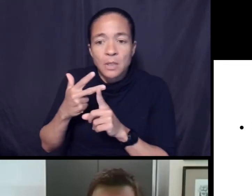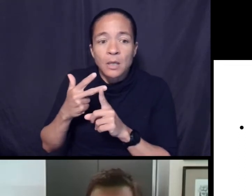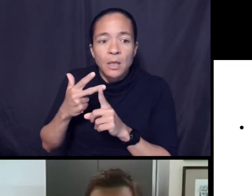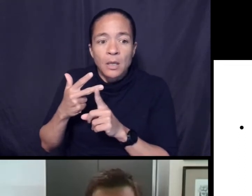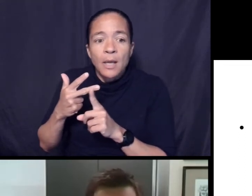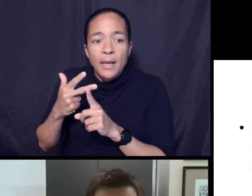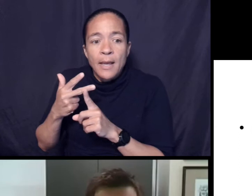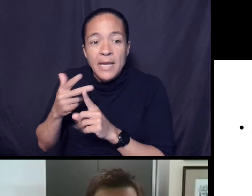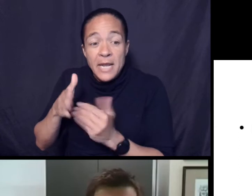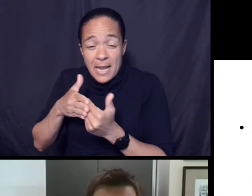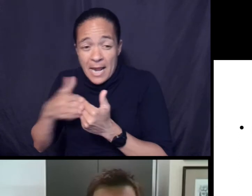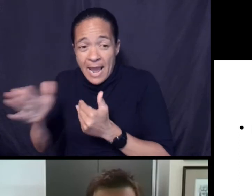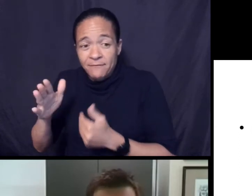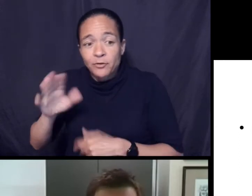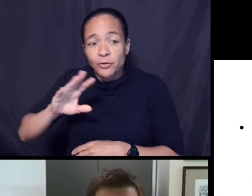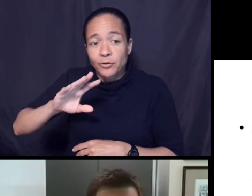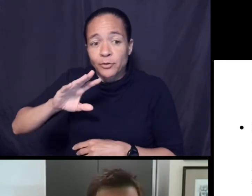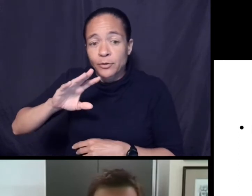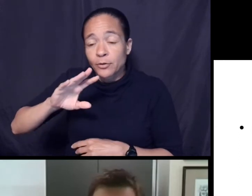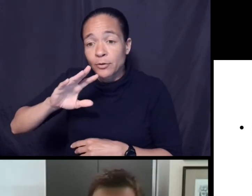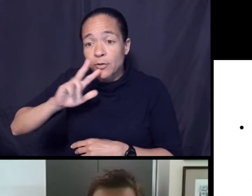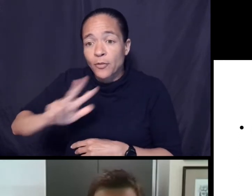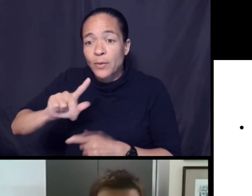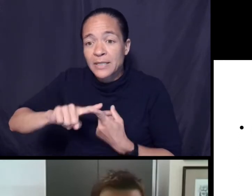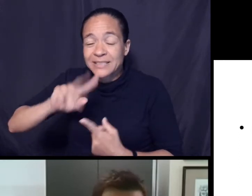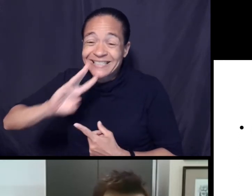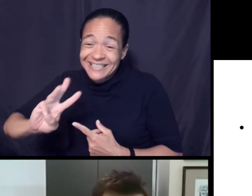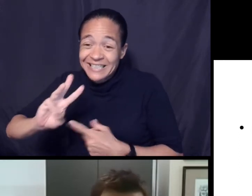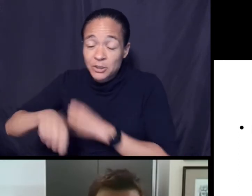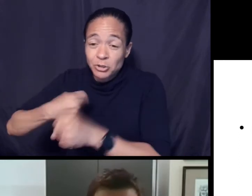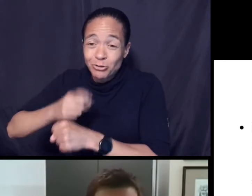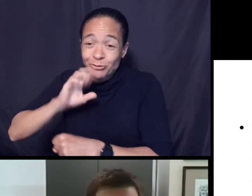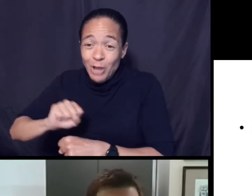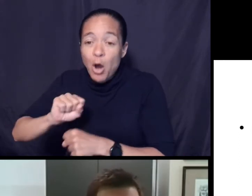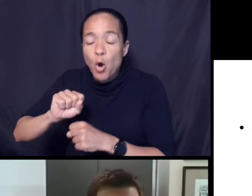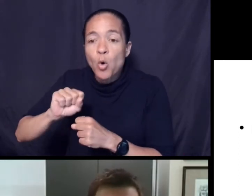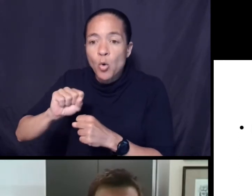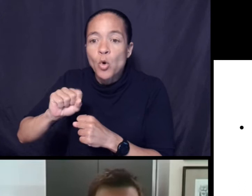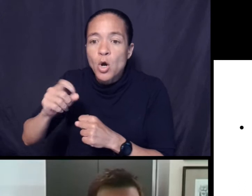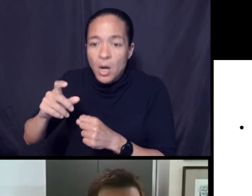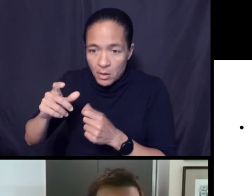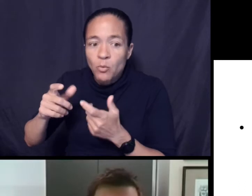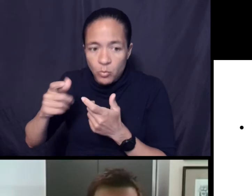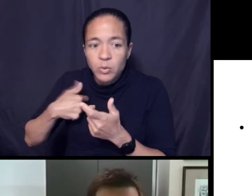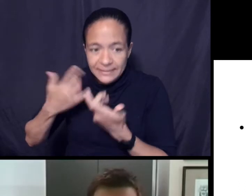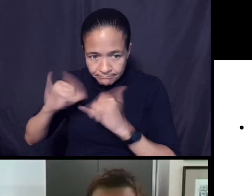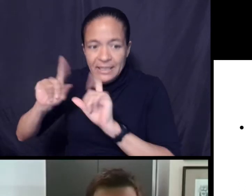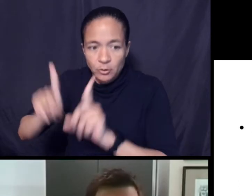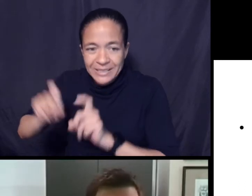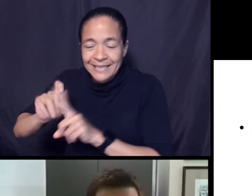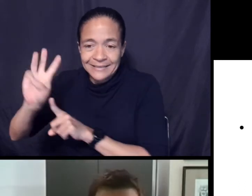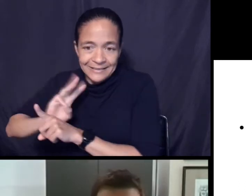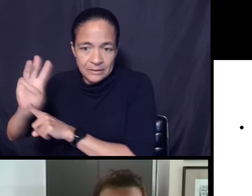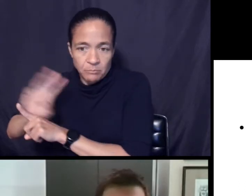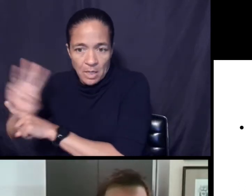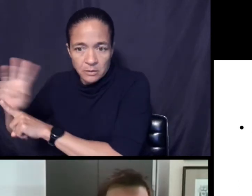to be tested every 6 months. Now, the challenge is if we don't know that they had CMV at birth, we don't know which children really